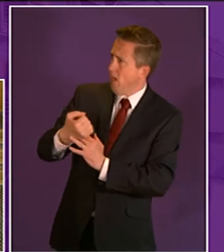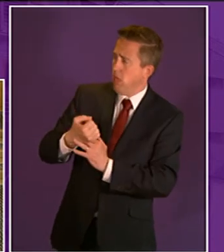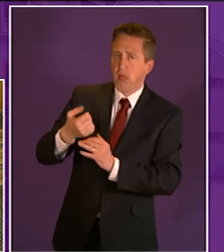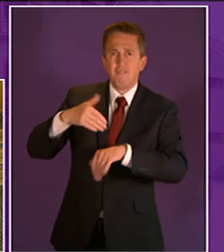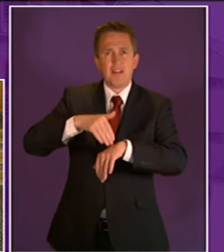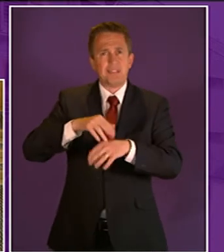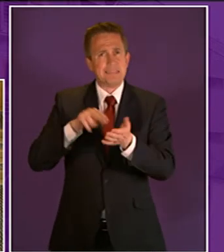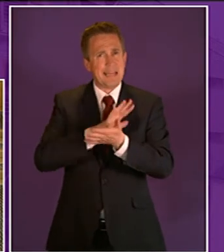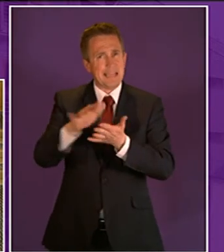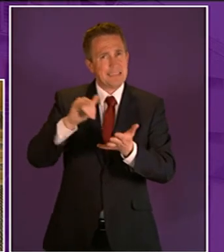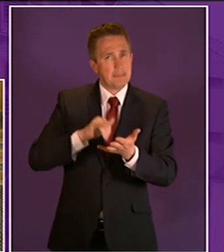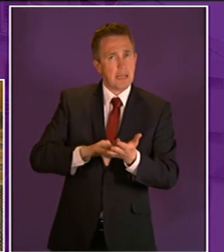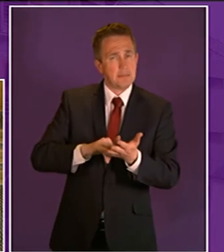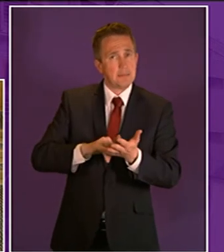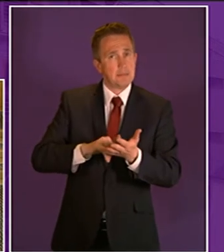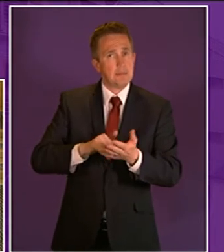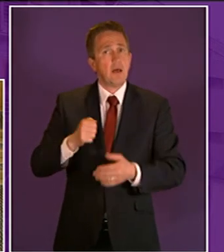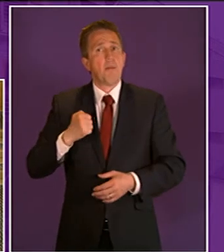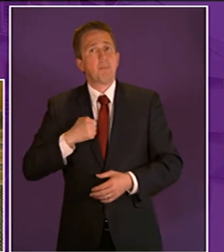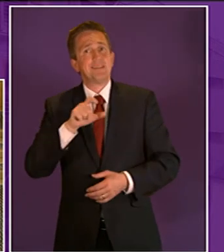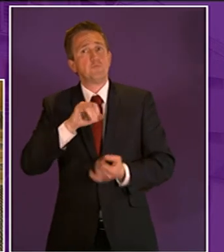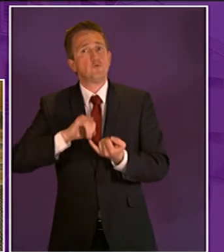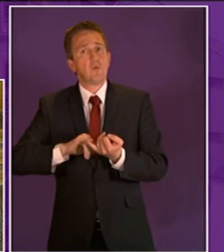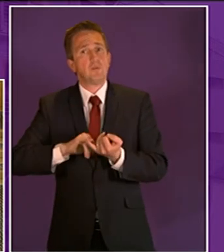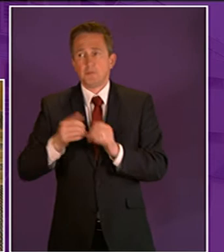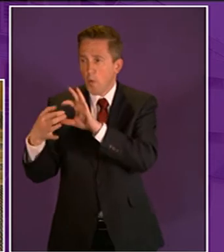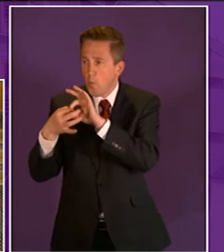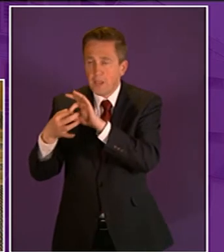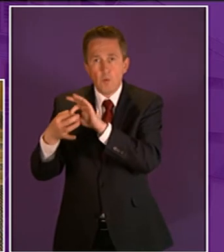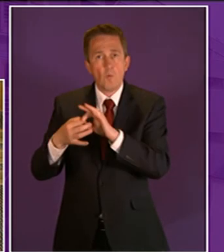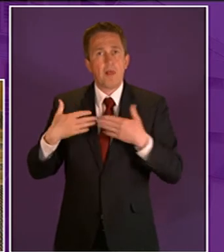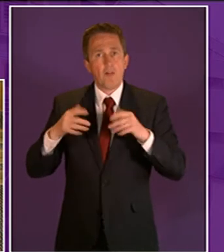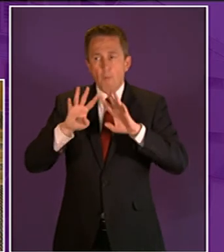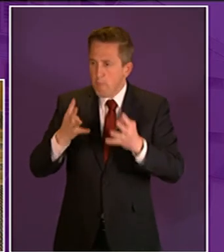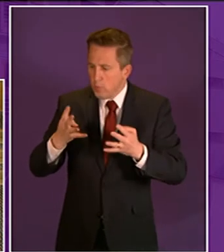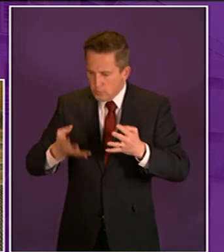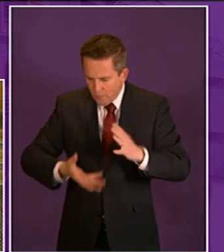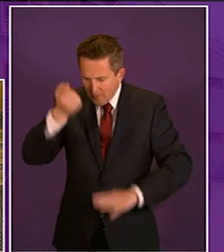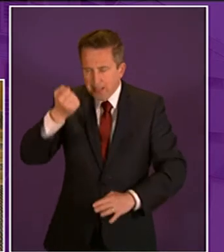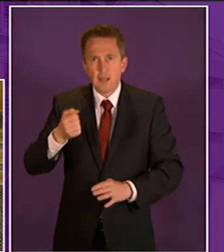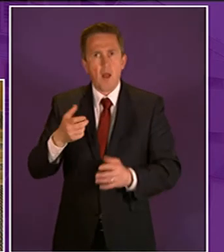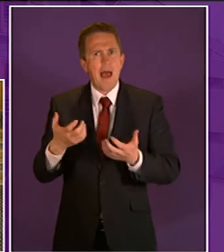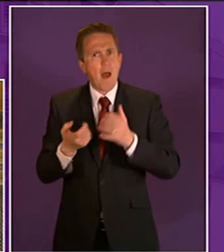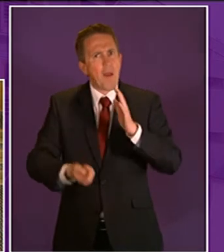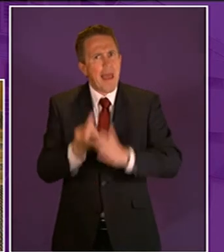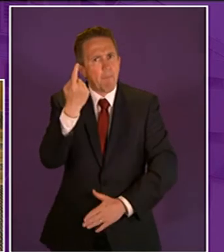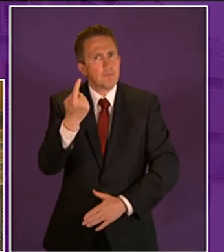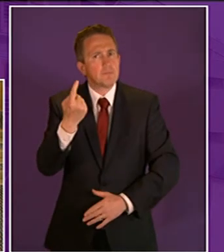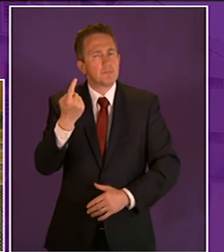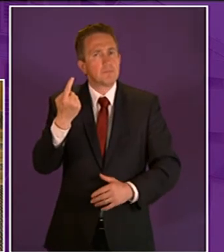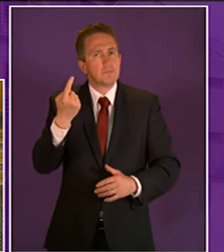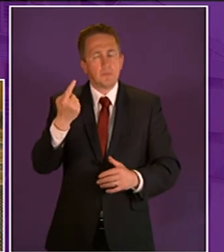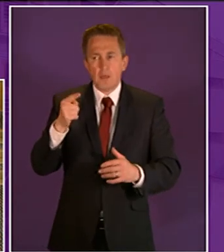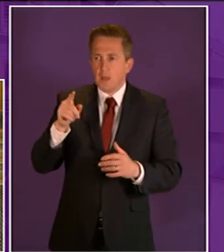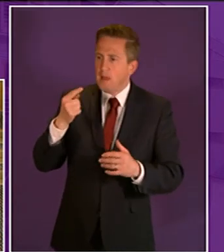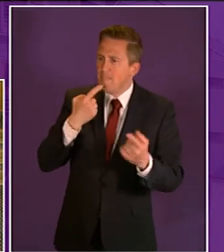NHS. My officials are working closely with health boards to gain an understanding of why this situation arose in the first place. Issues that will